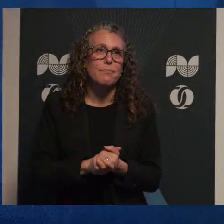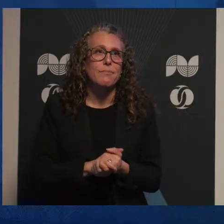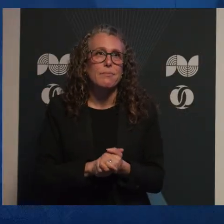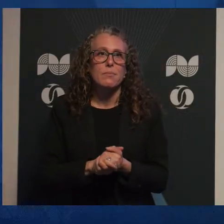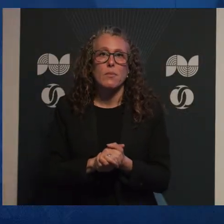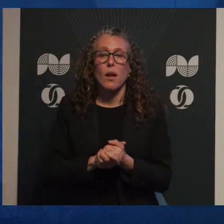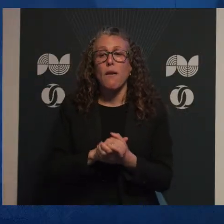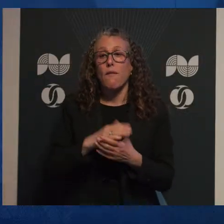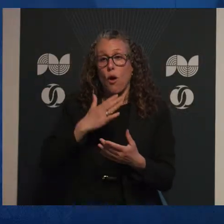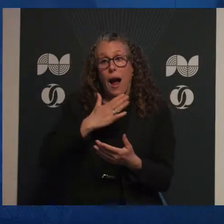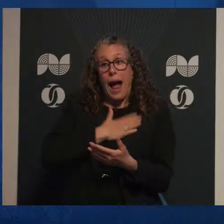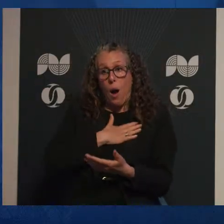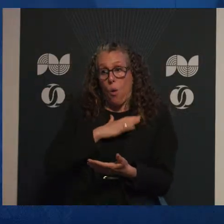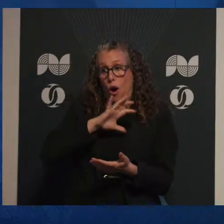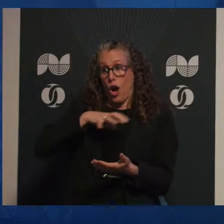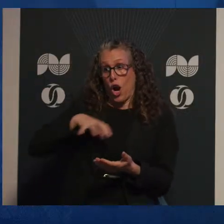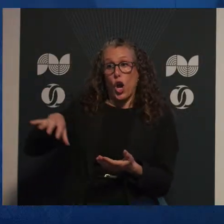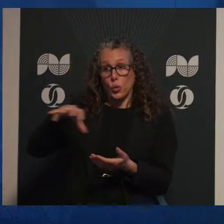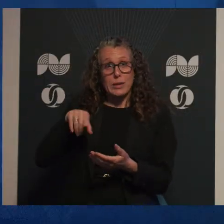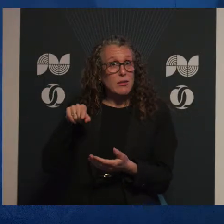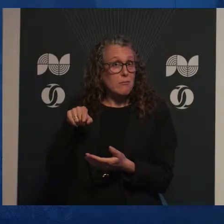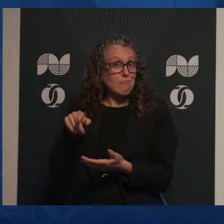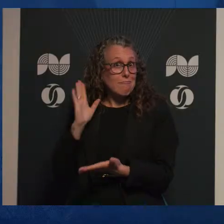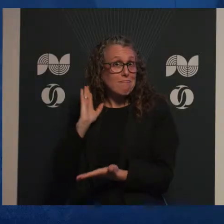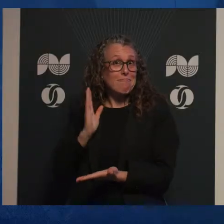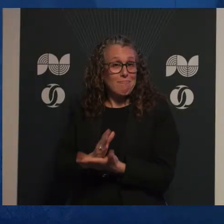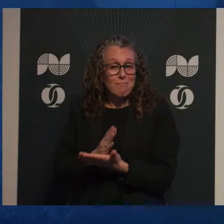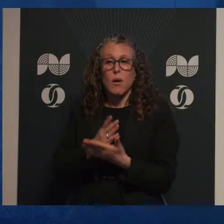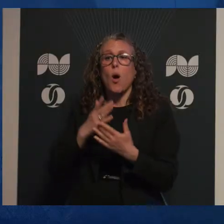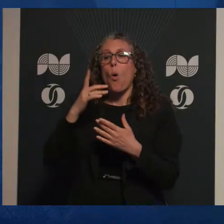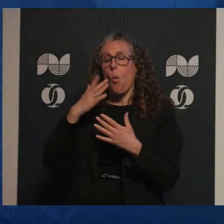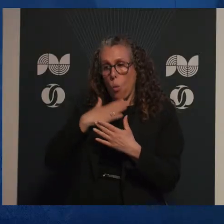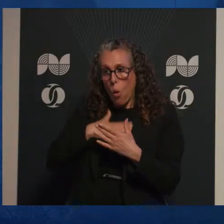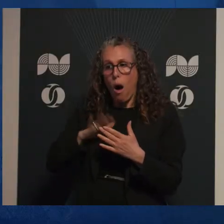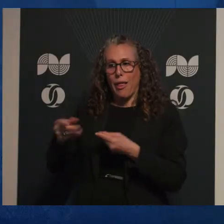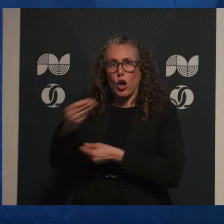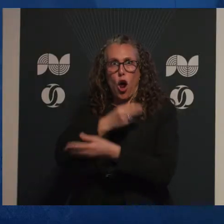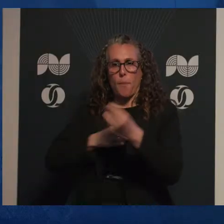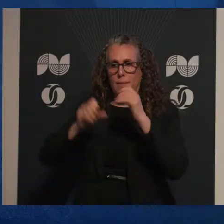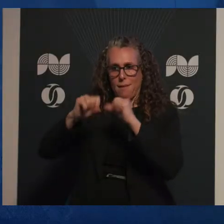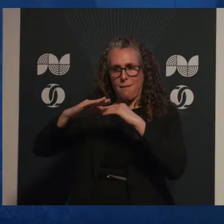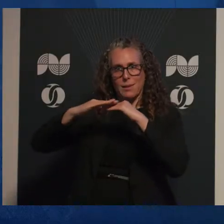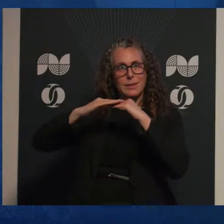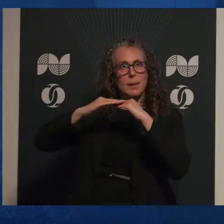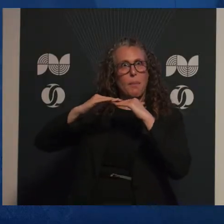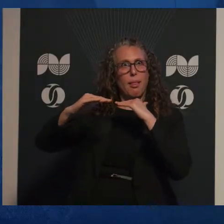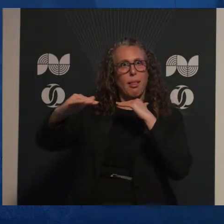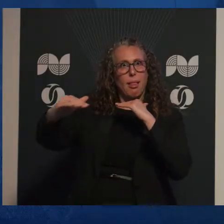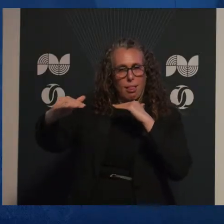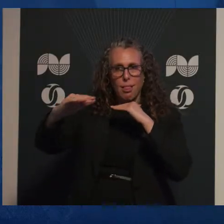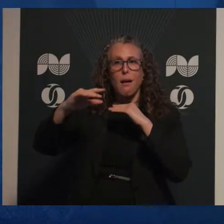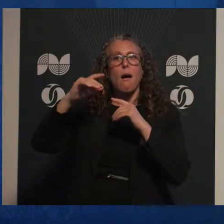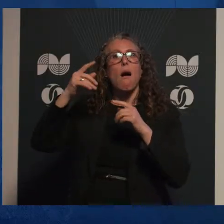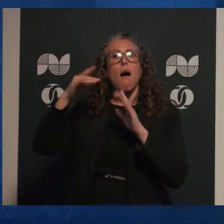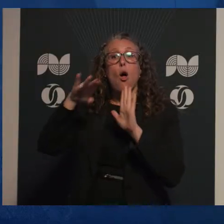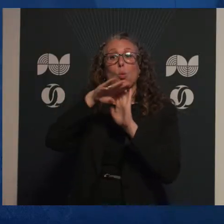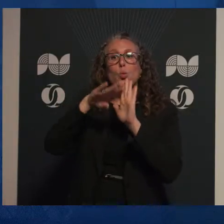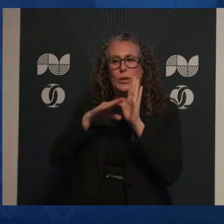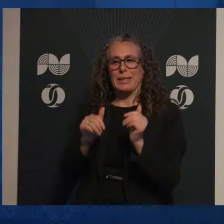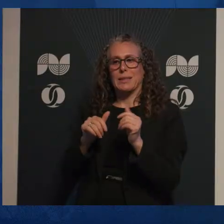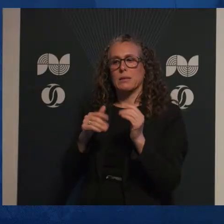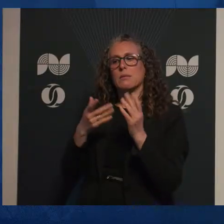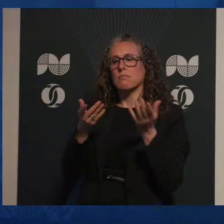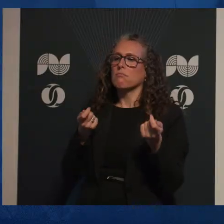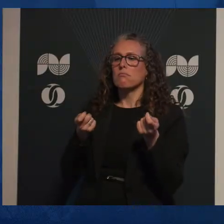countries of operation, it requires a stable regulatory environment that provides